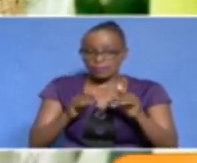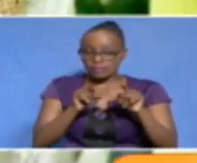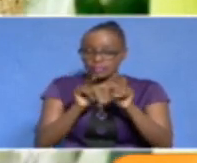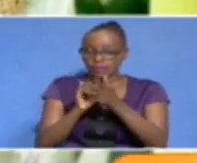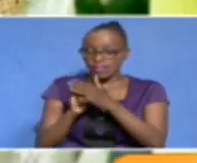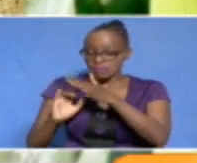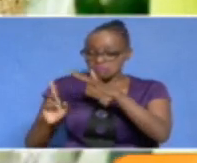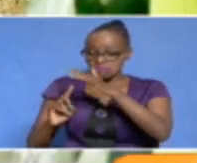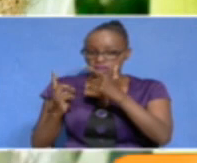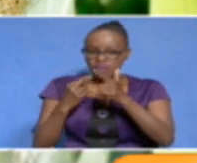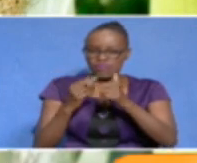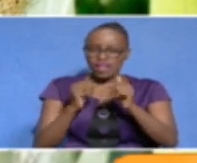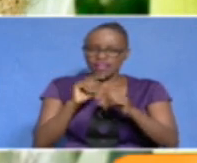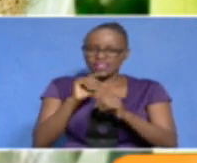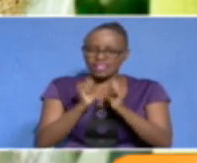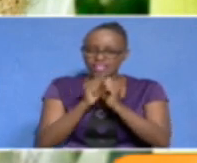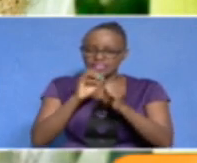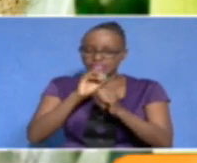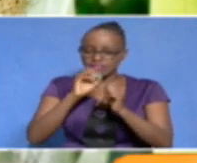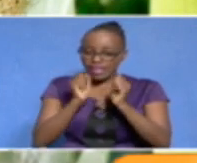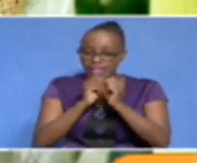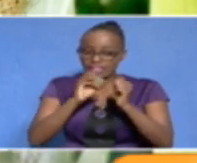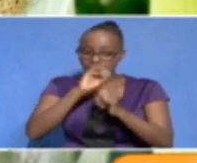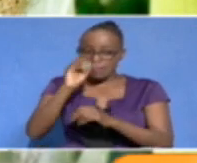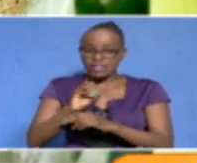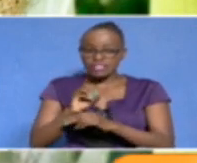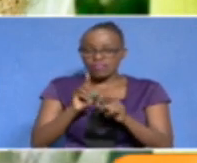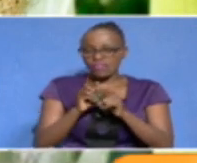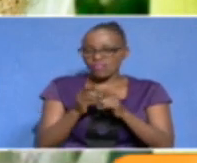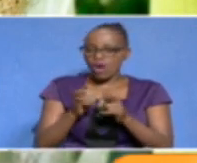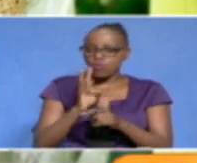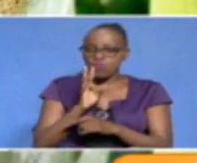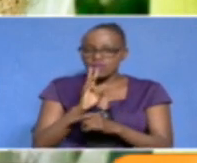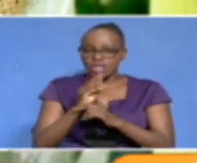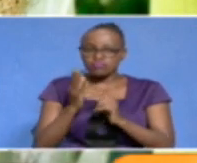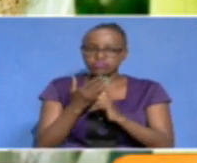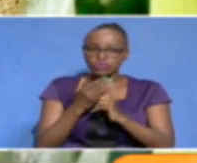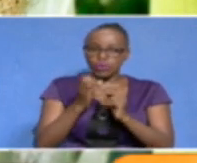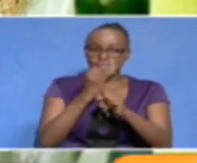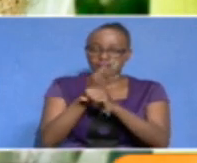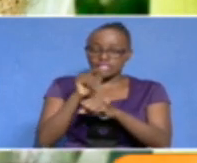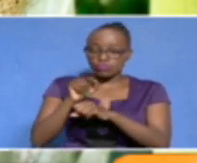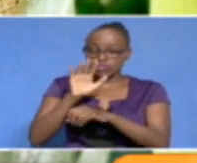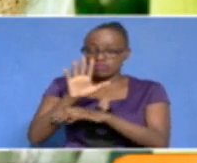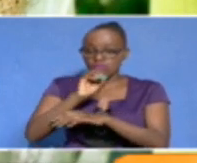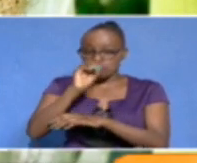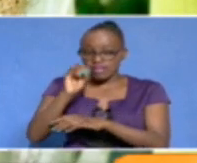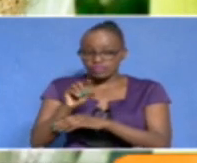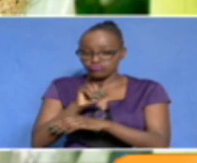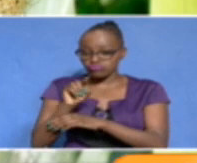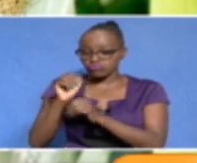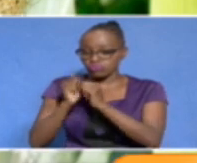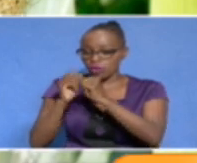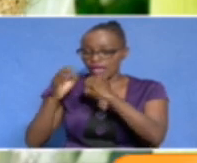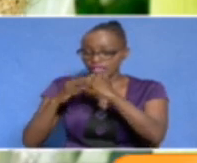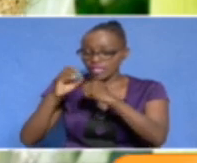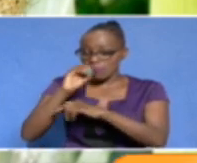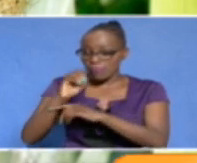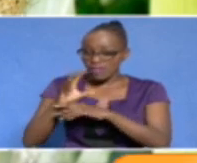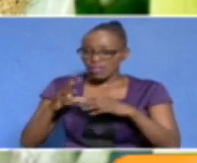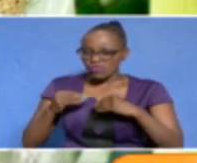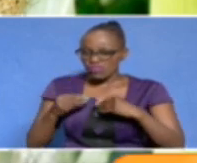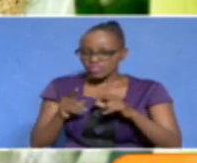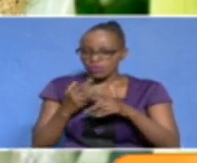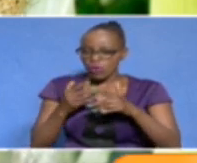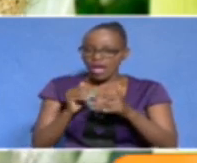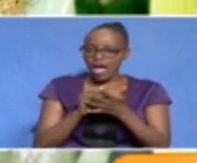moisture content above 18% will be rejected. Moisture content of between 13.5 and 18 to be accepted where there is